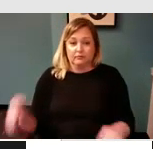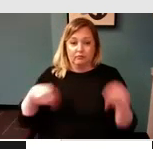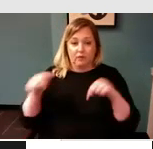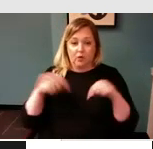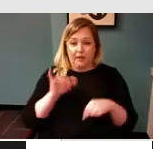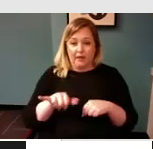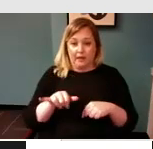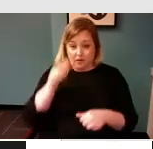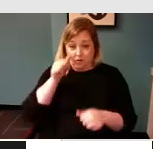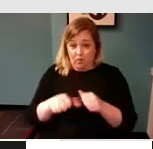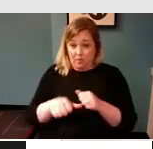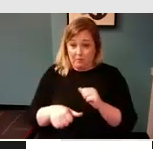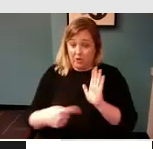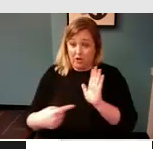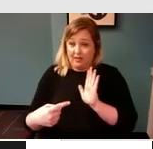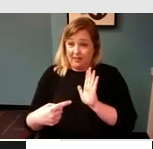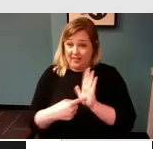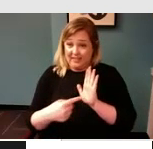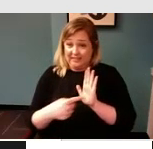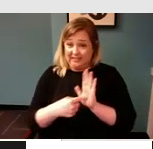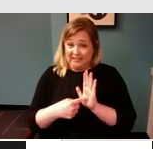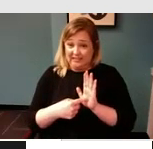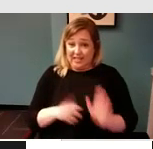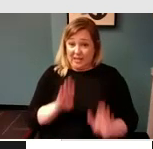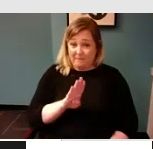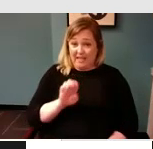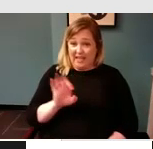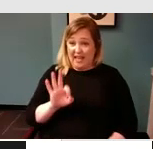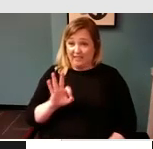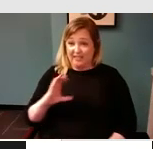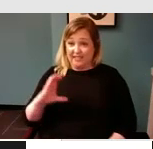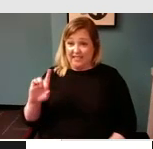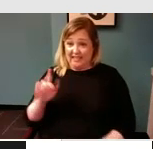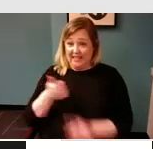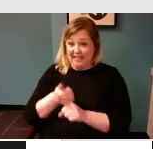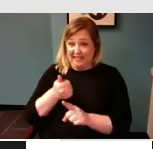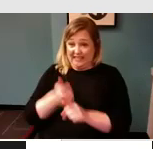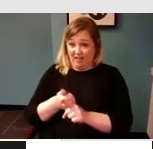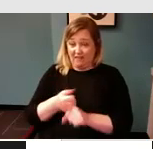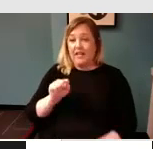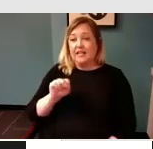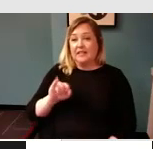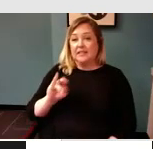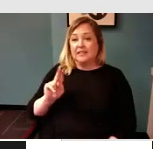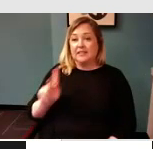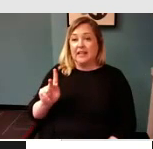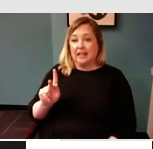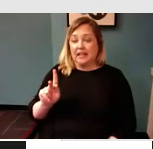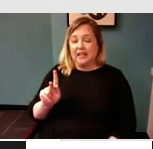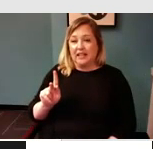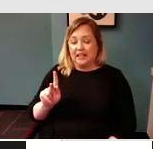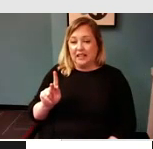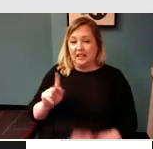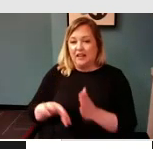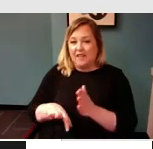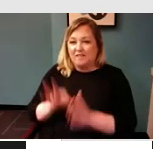right, this was a sink, right? This BEFCD was a sink and we wanted to start from here. But finding a node in a sink is difficult,